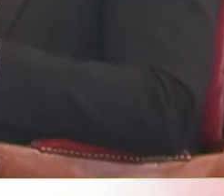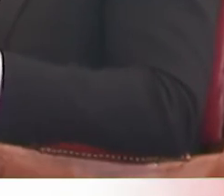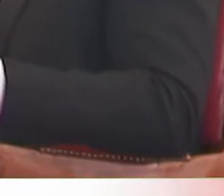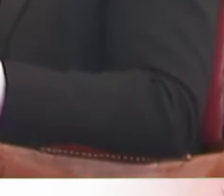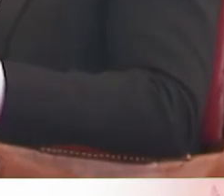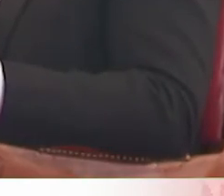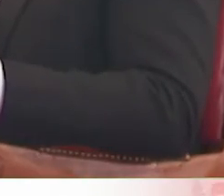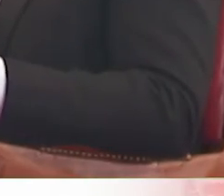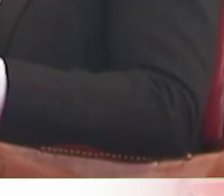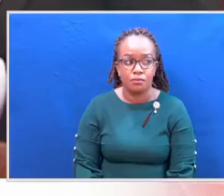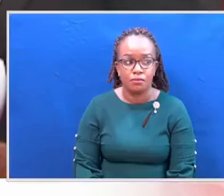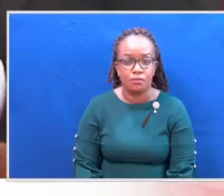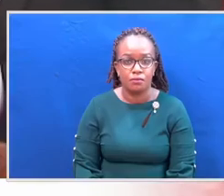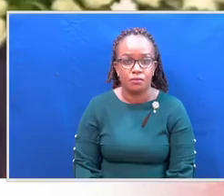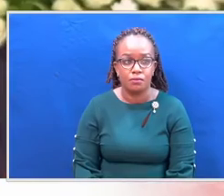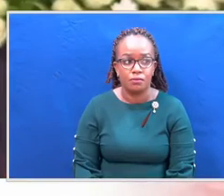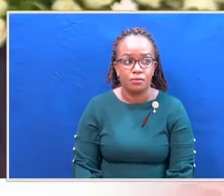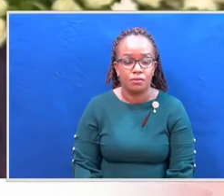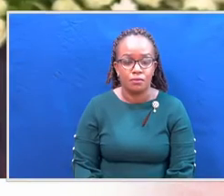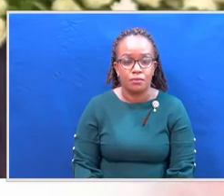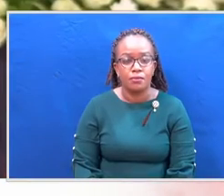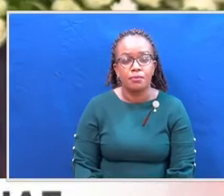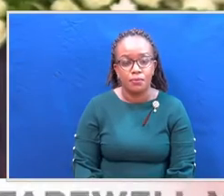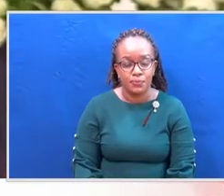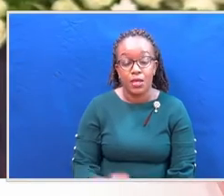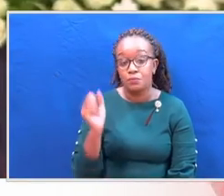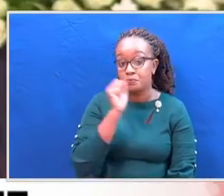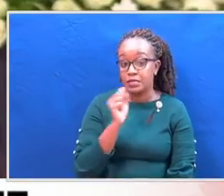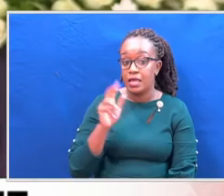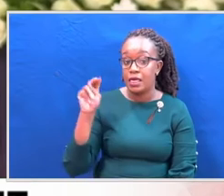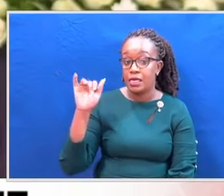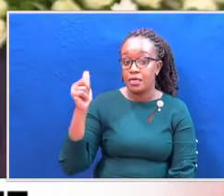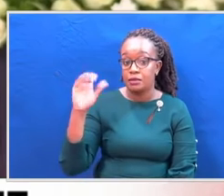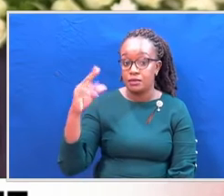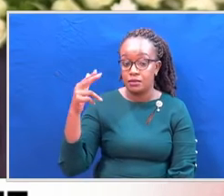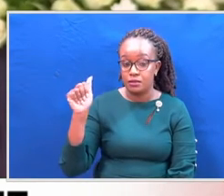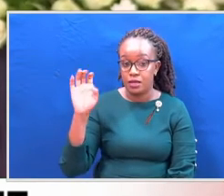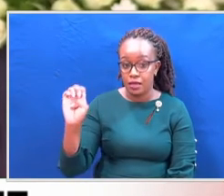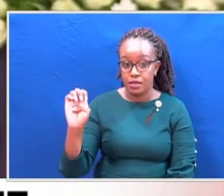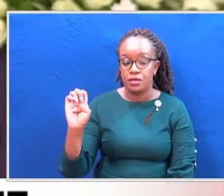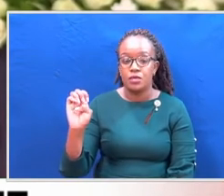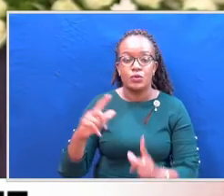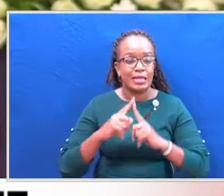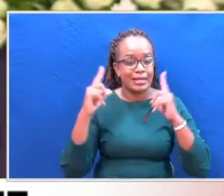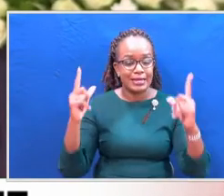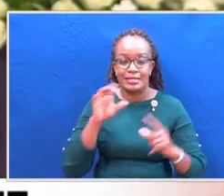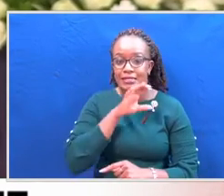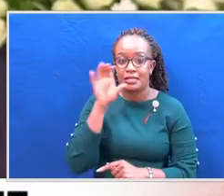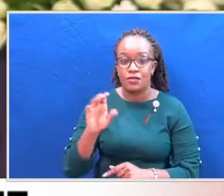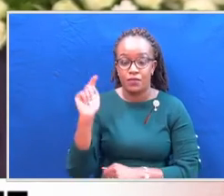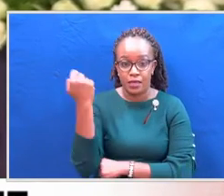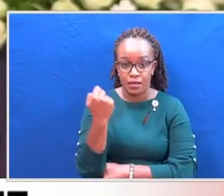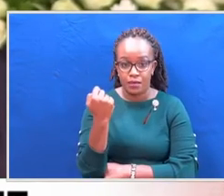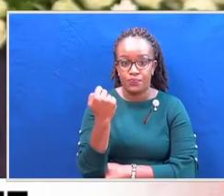leader to be emulated. The Honorable Mzee Nyachae was a great son of Kenya,